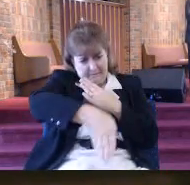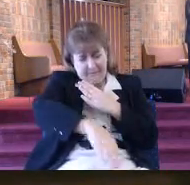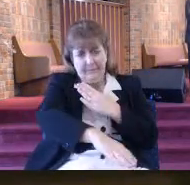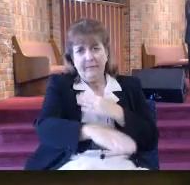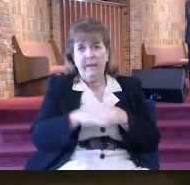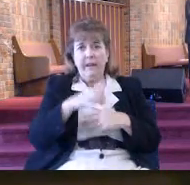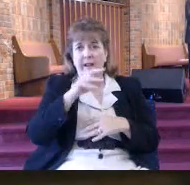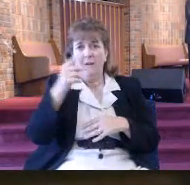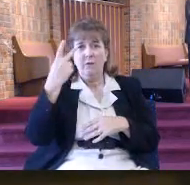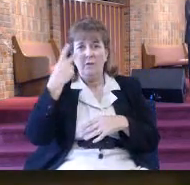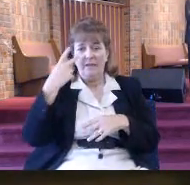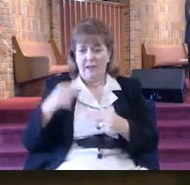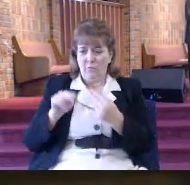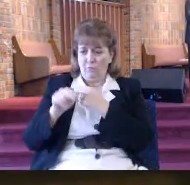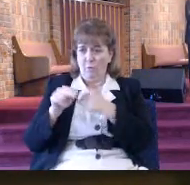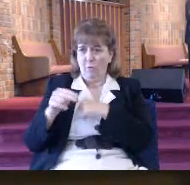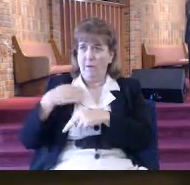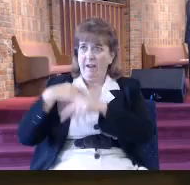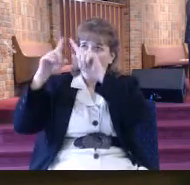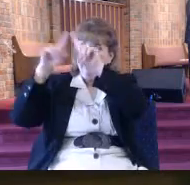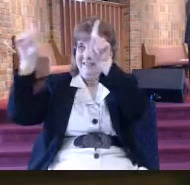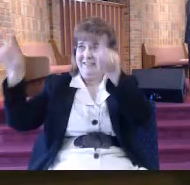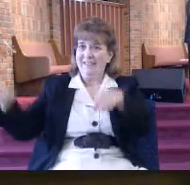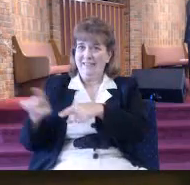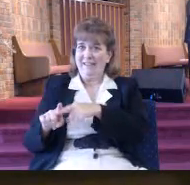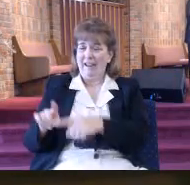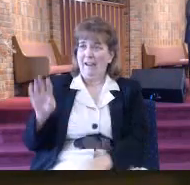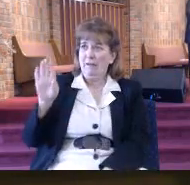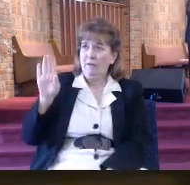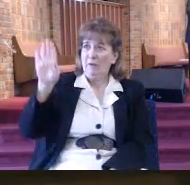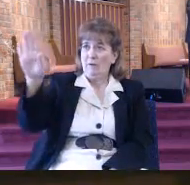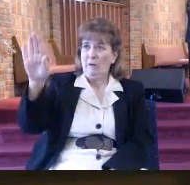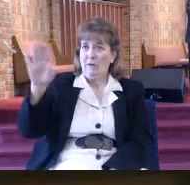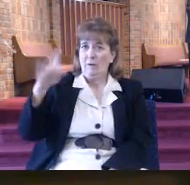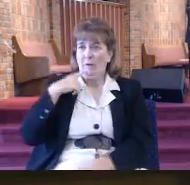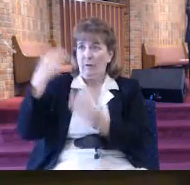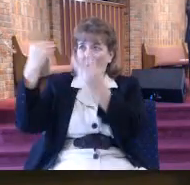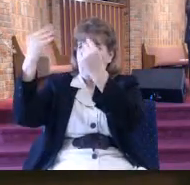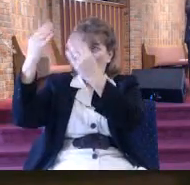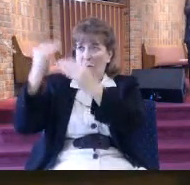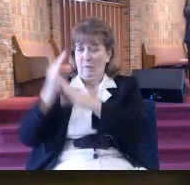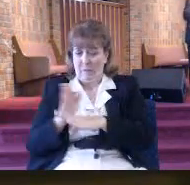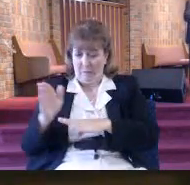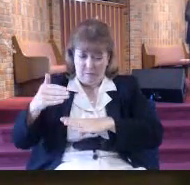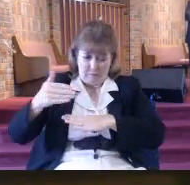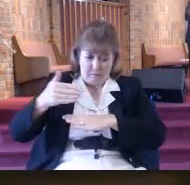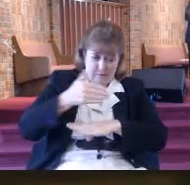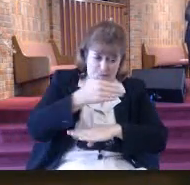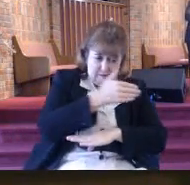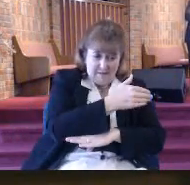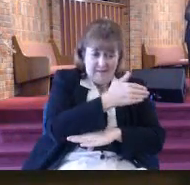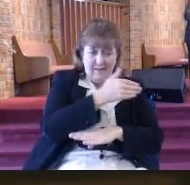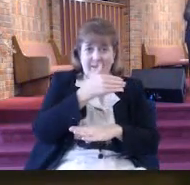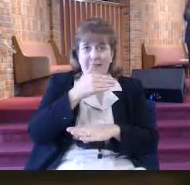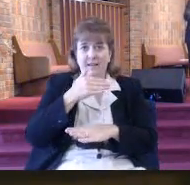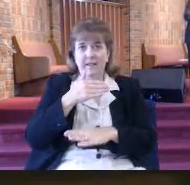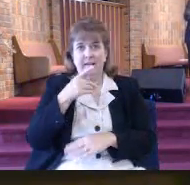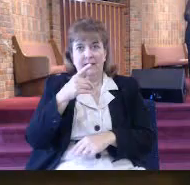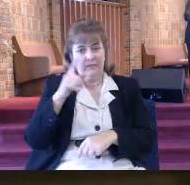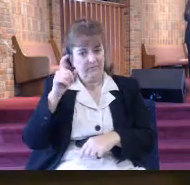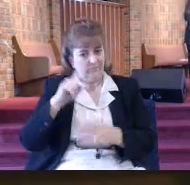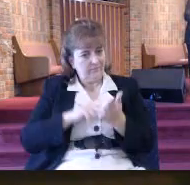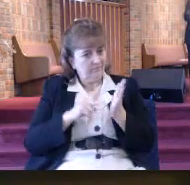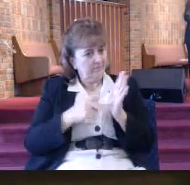highway department has put out the signs that mark the turns, flashing lights, caution, if you